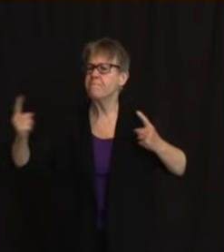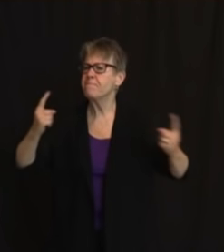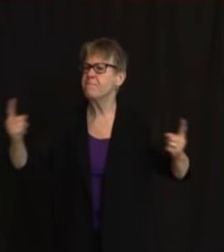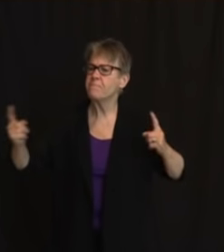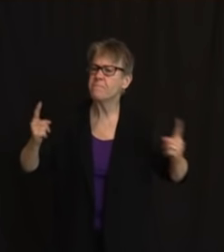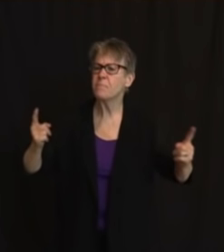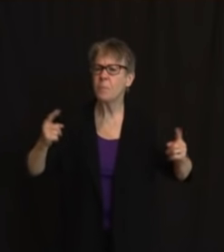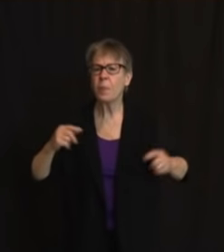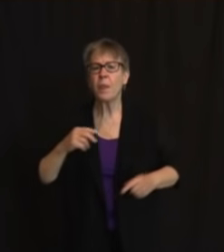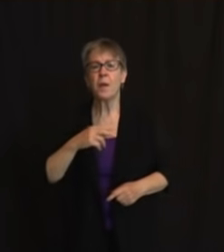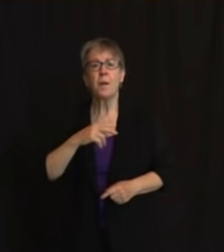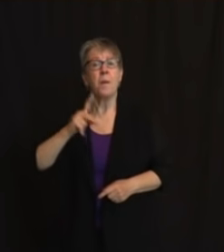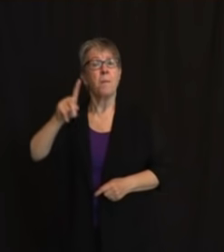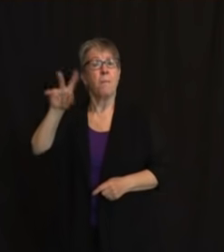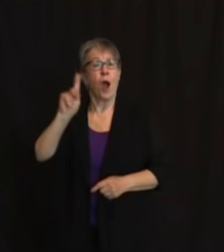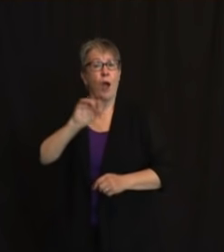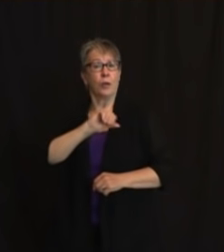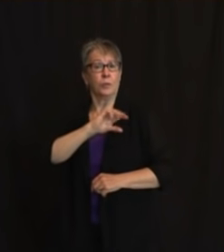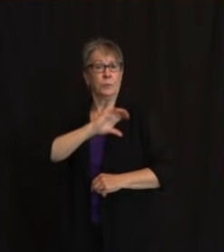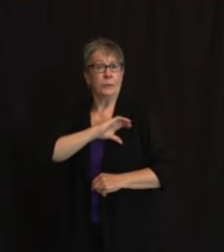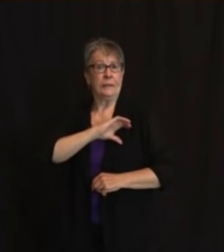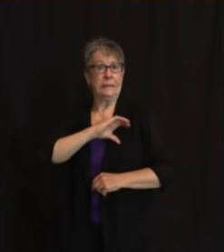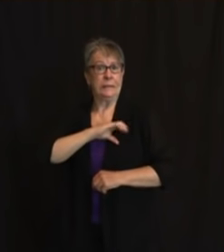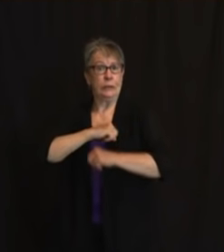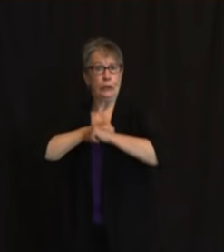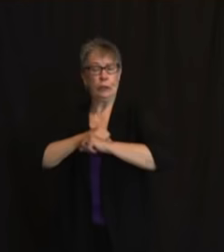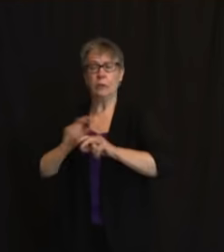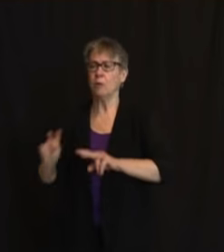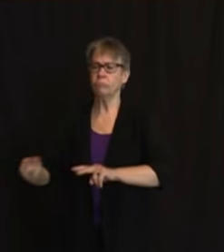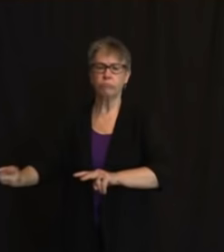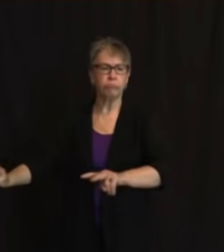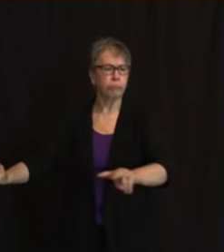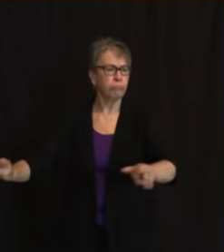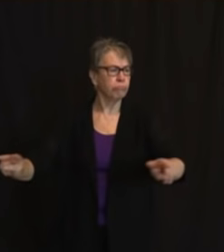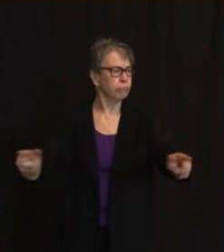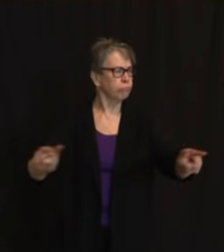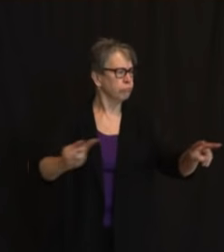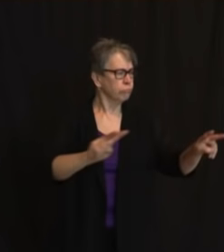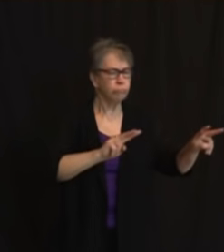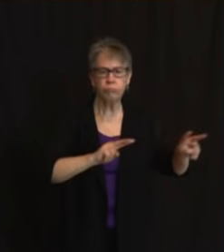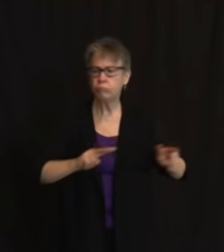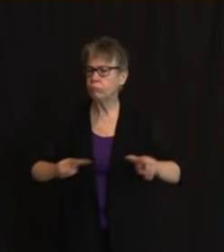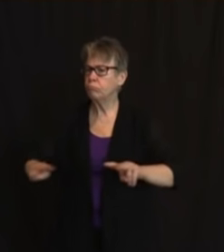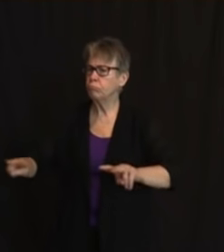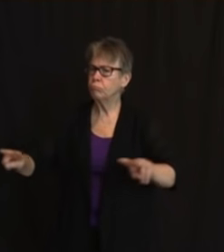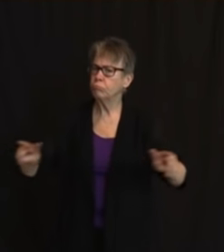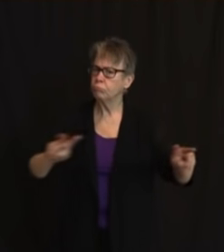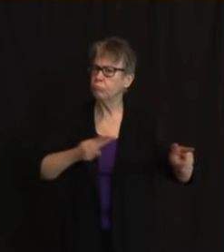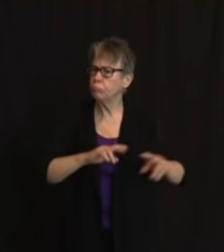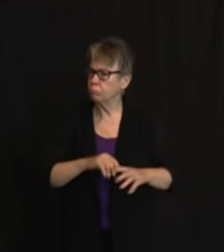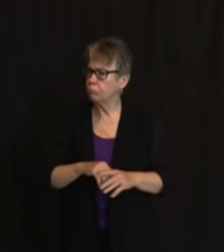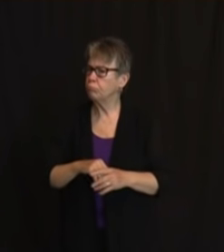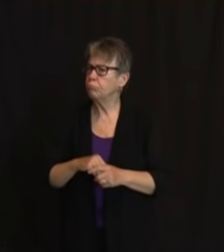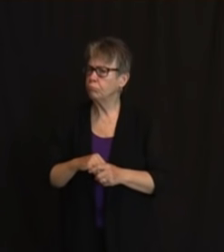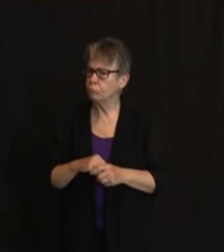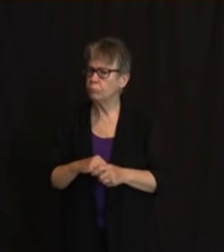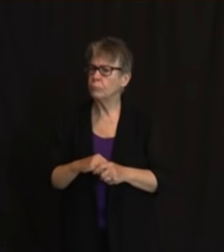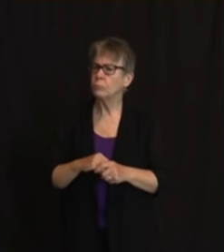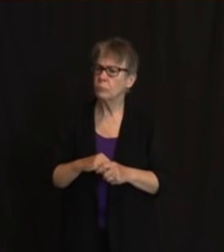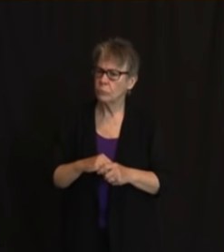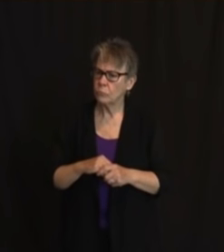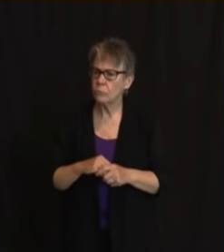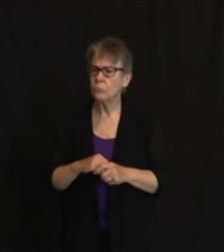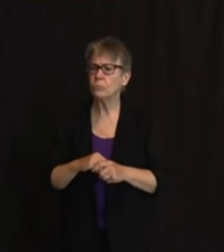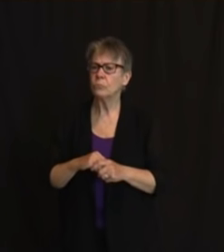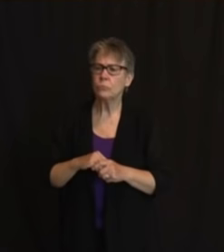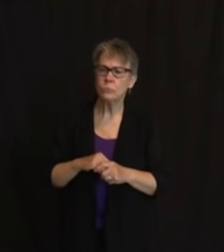hit capacity early, as the governor said, really no EO violations issued there. A few parking summonses for those folks who